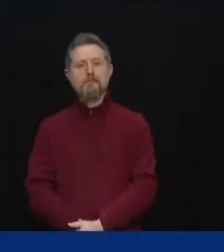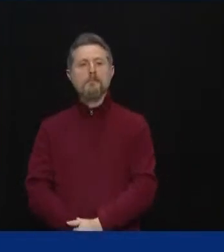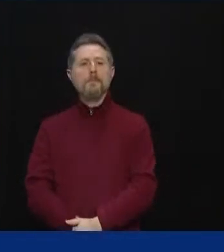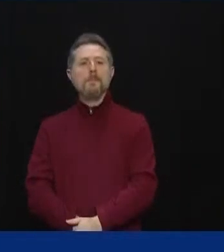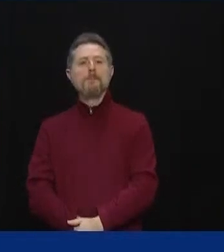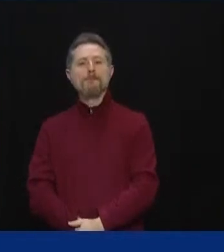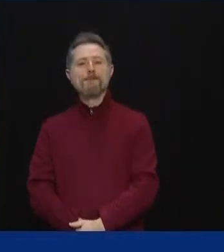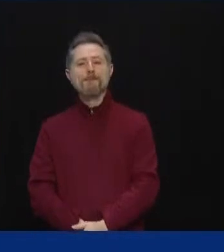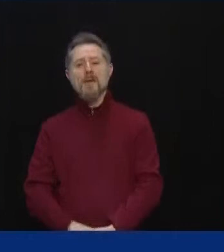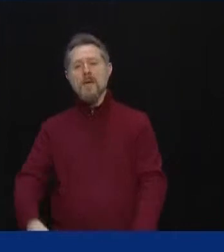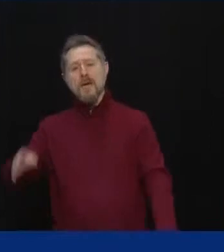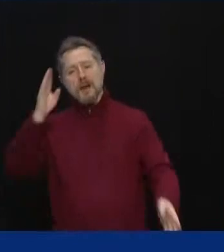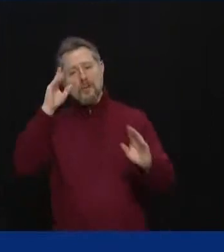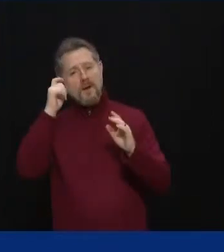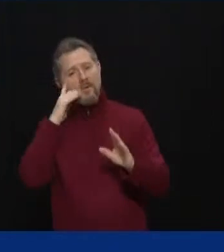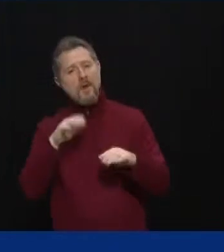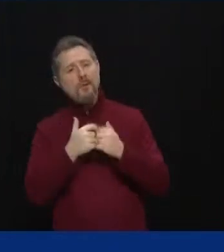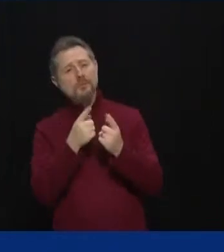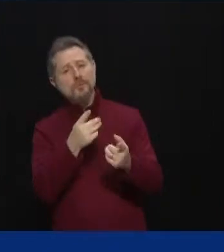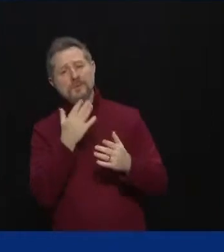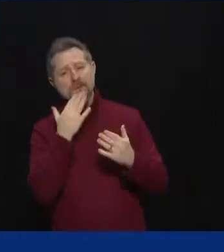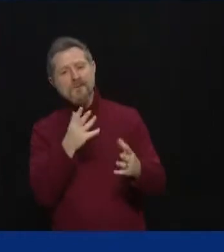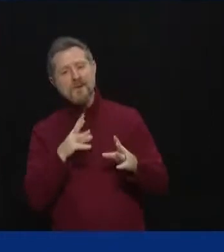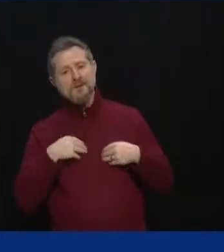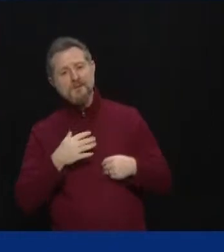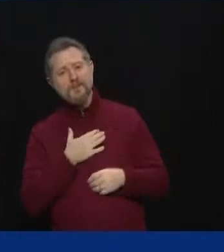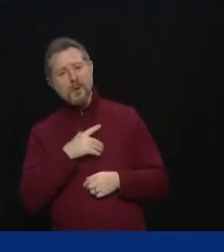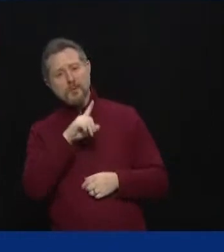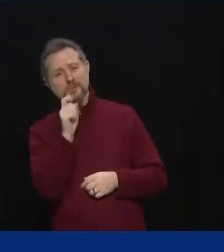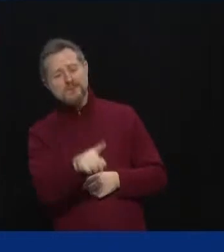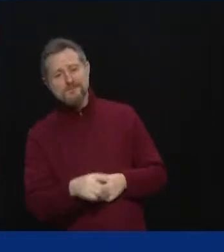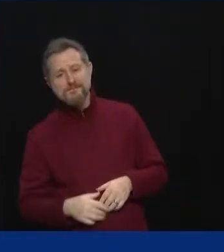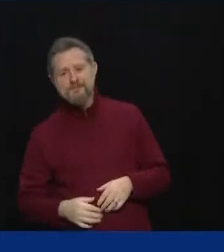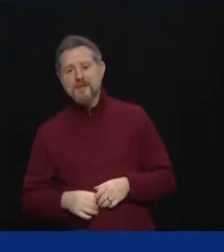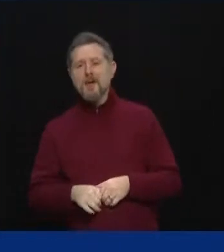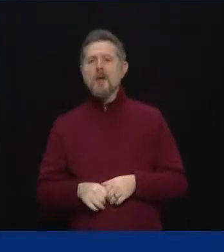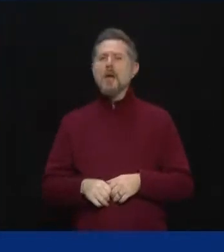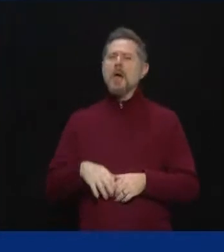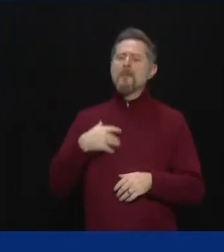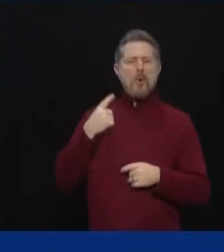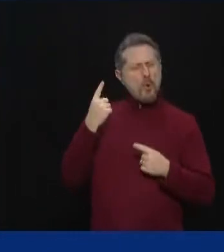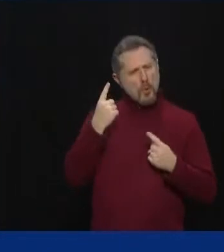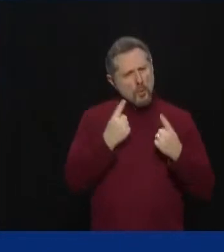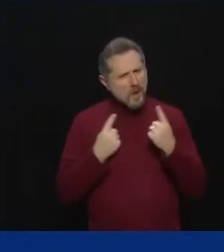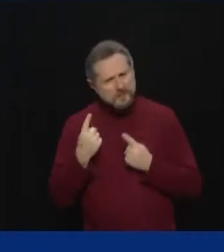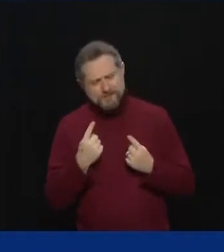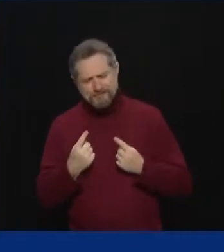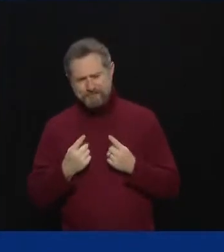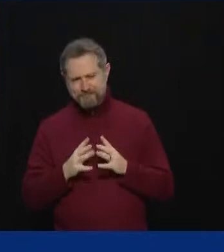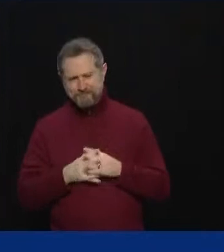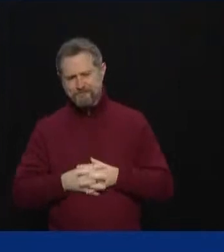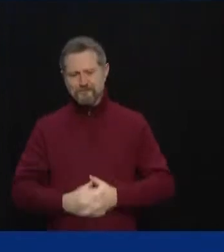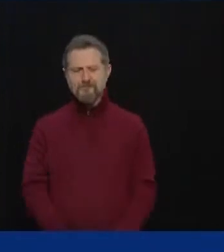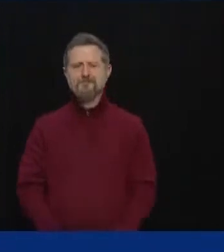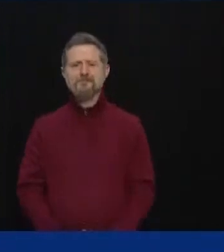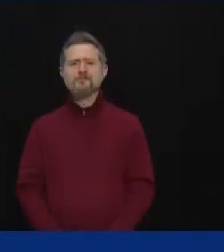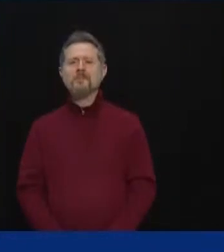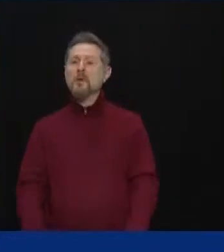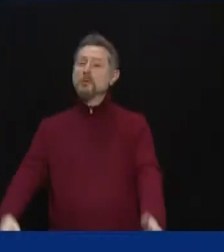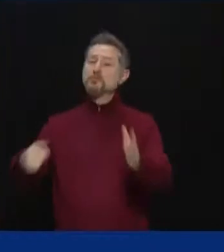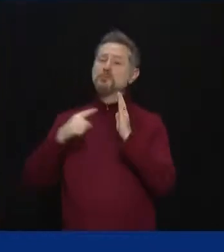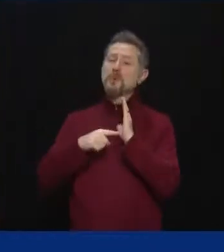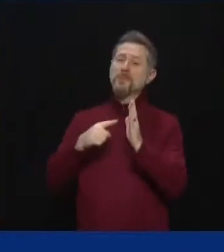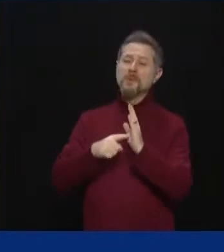Hey, Governor, how are you? Thank Sure. you for taking my question. Sure. Wondering, there are representatives from the